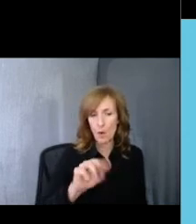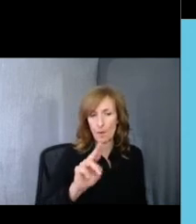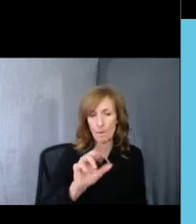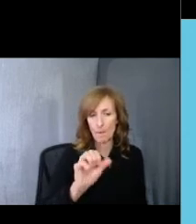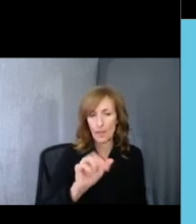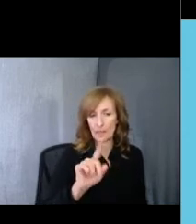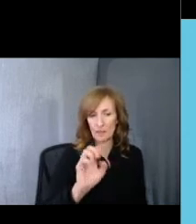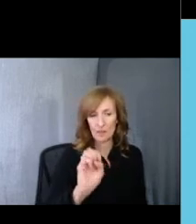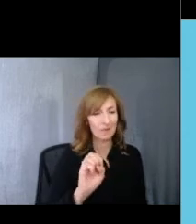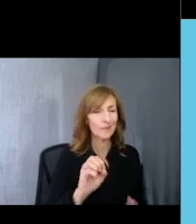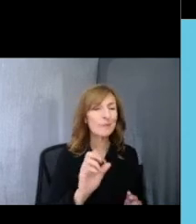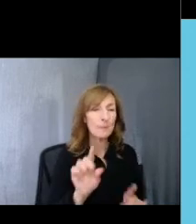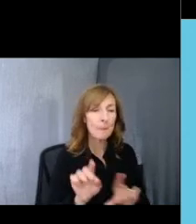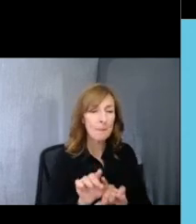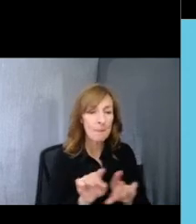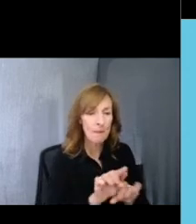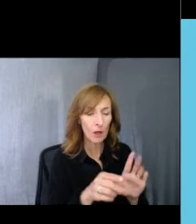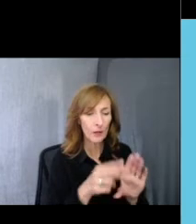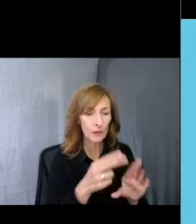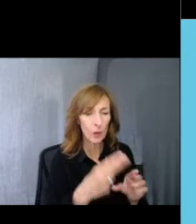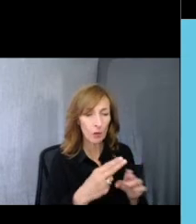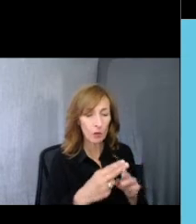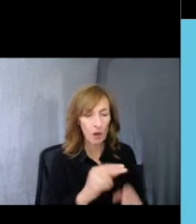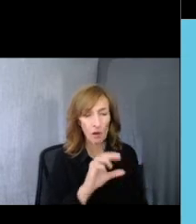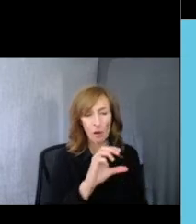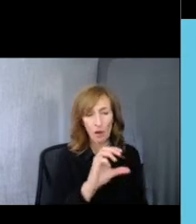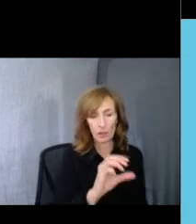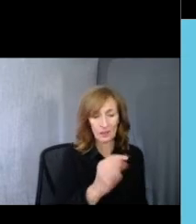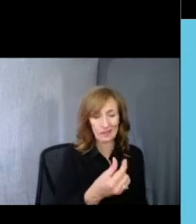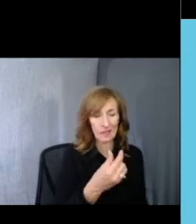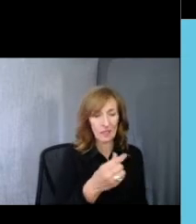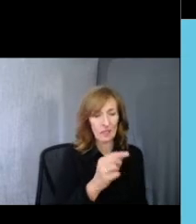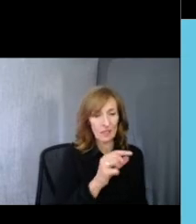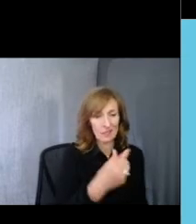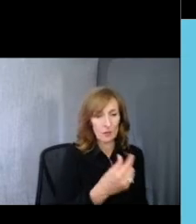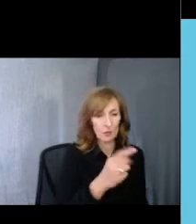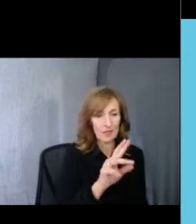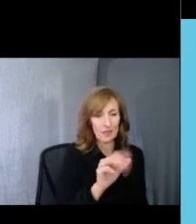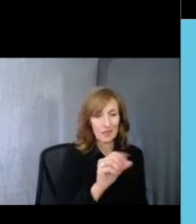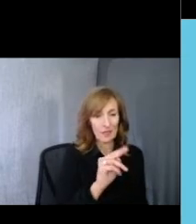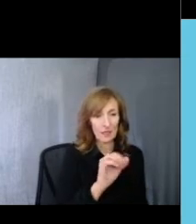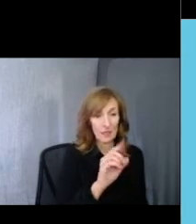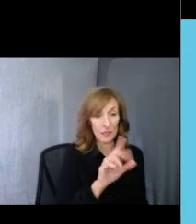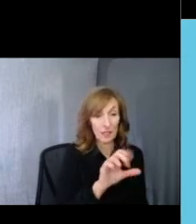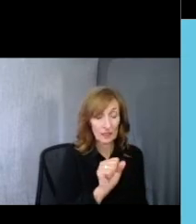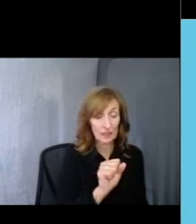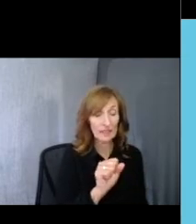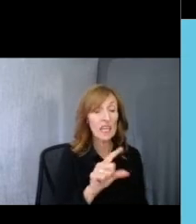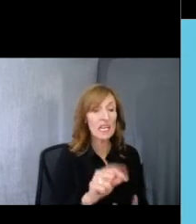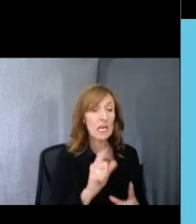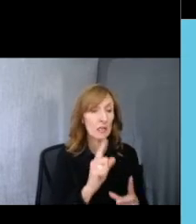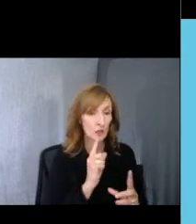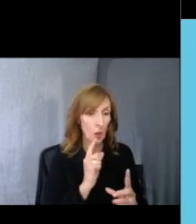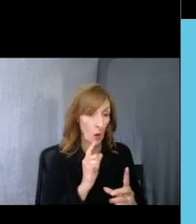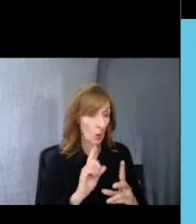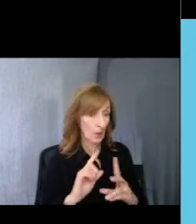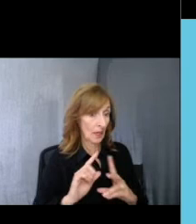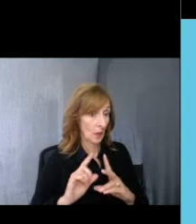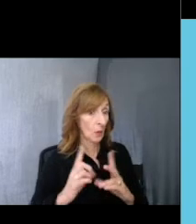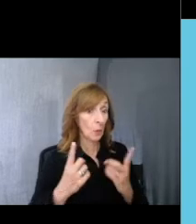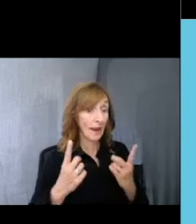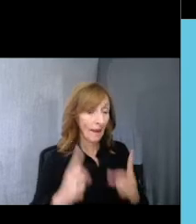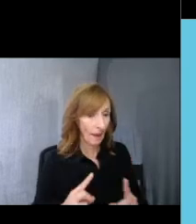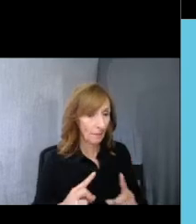And that's where blood comes in. So blood that's going to be filtered comes into this very beginning of the nephron, and